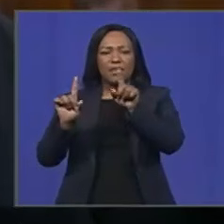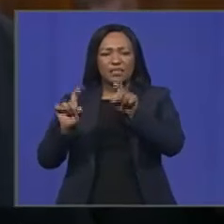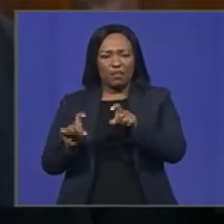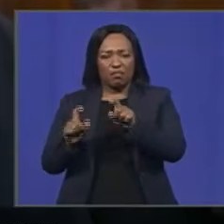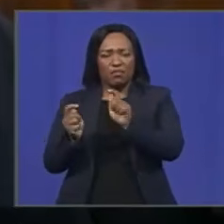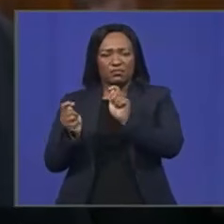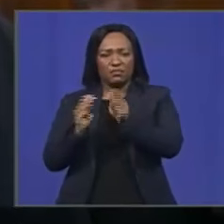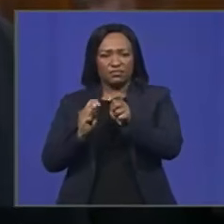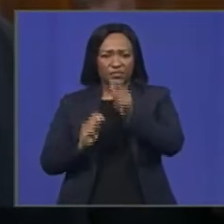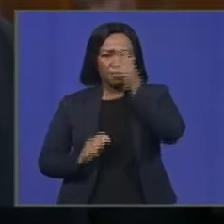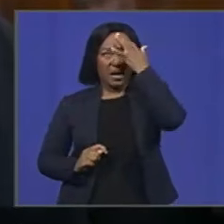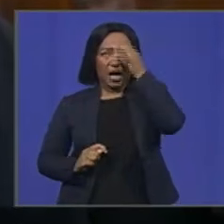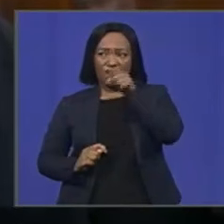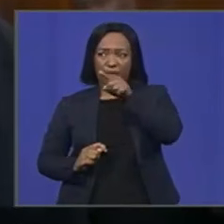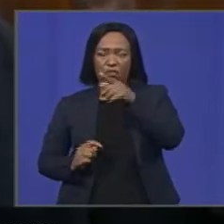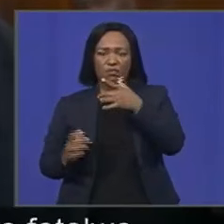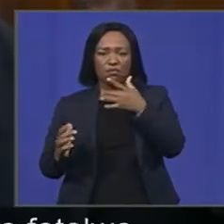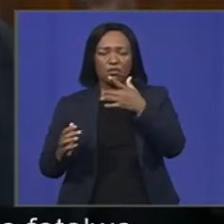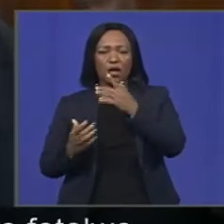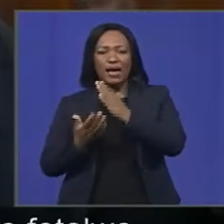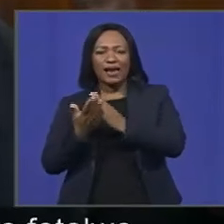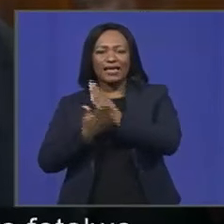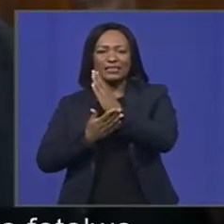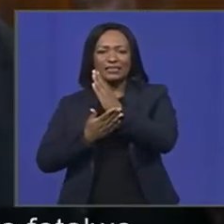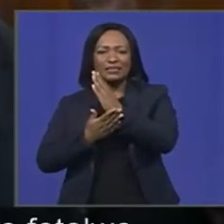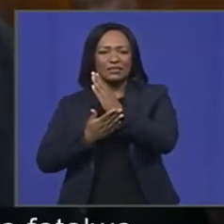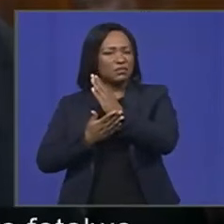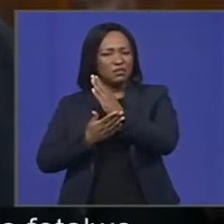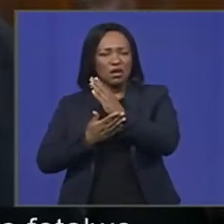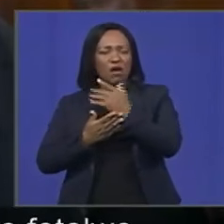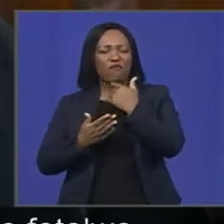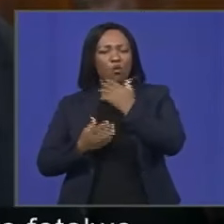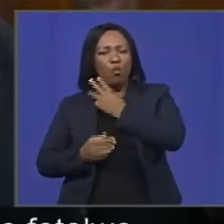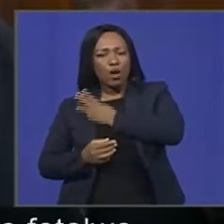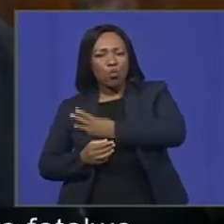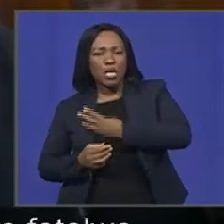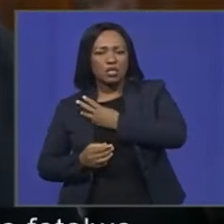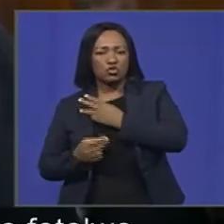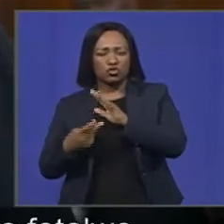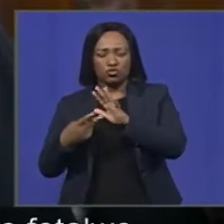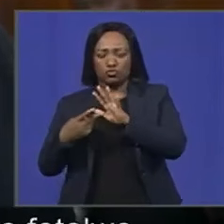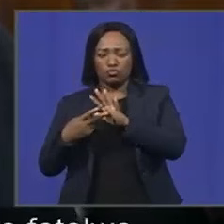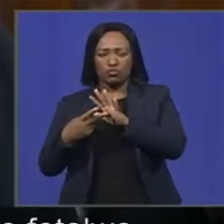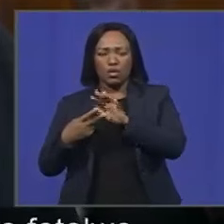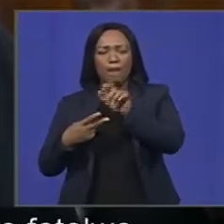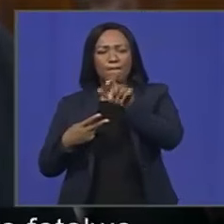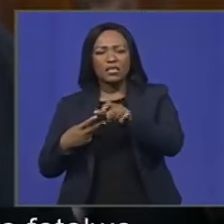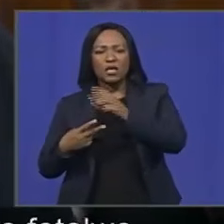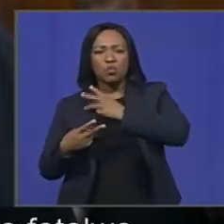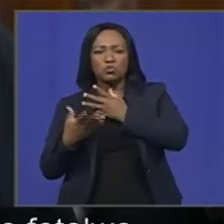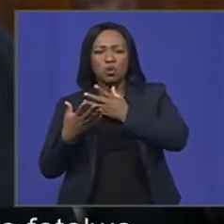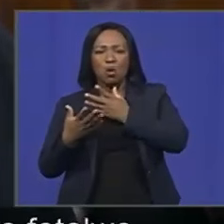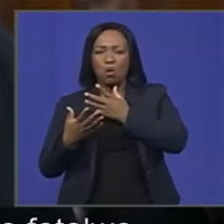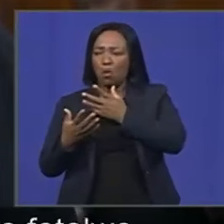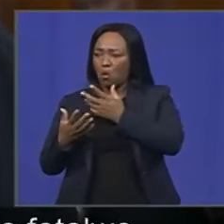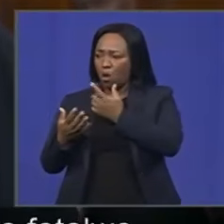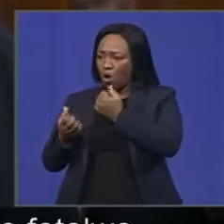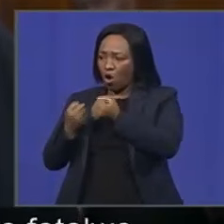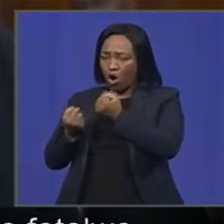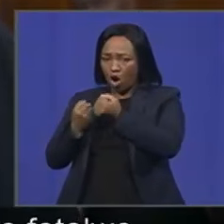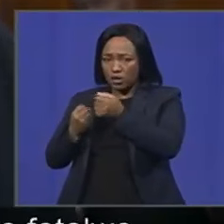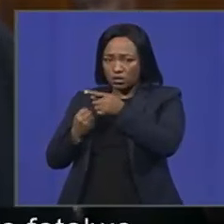has no right to override the wishes of the widow in relation to the burial of